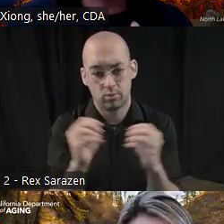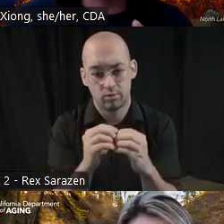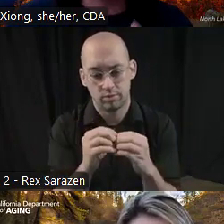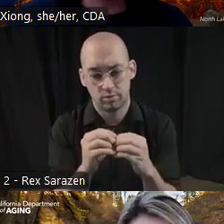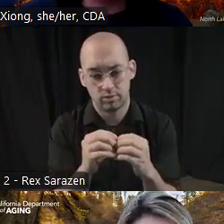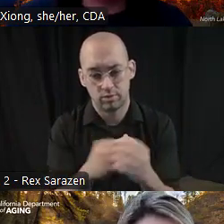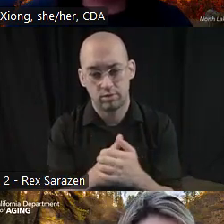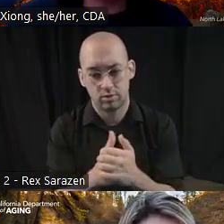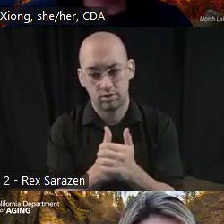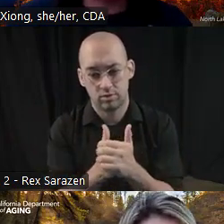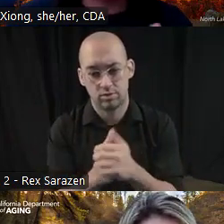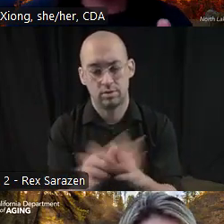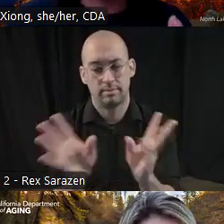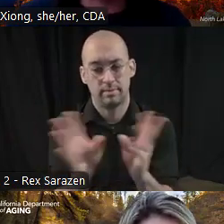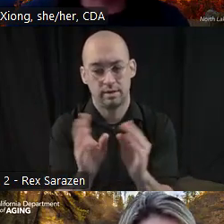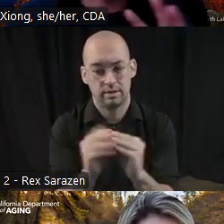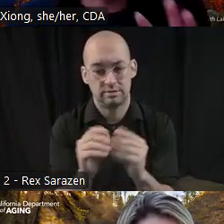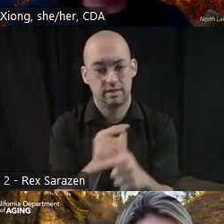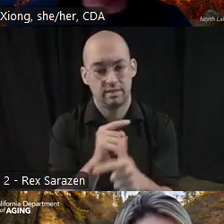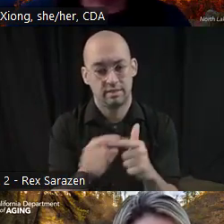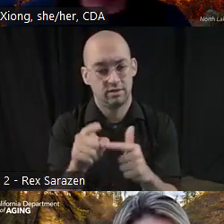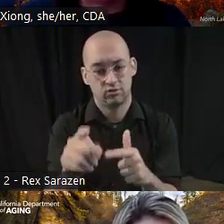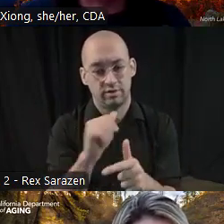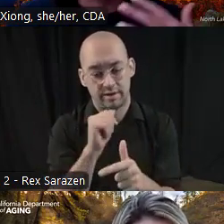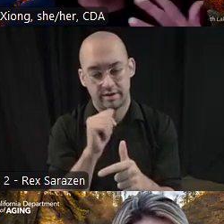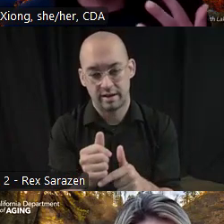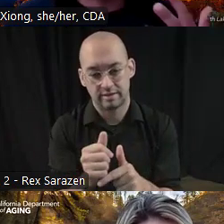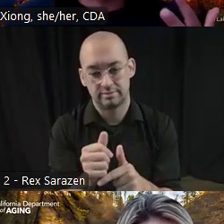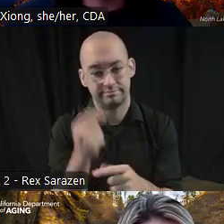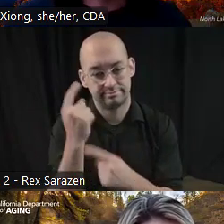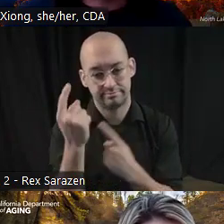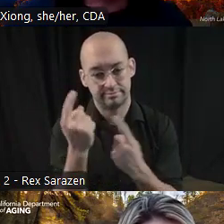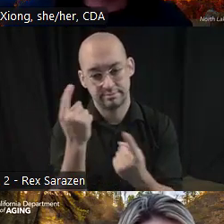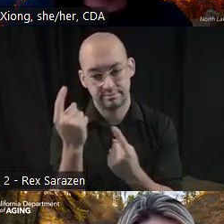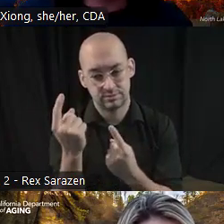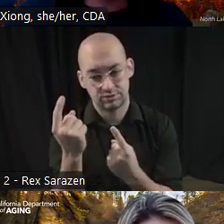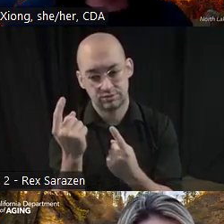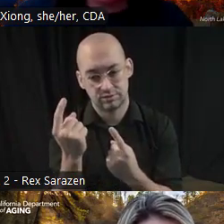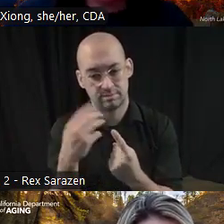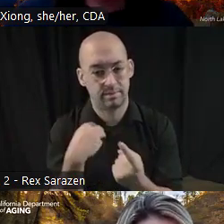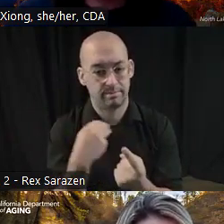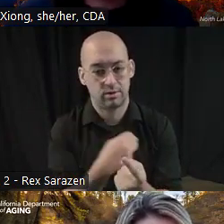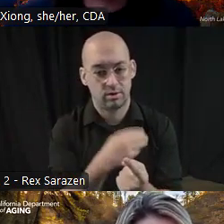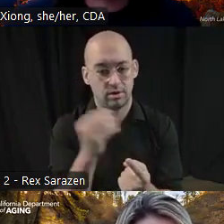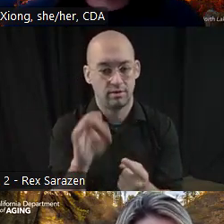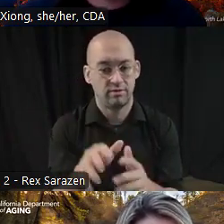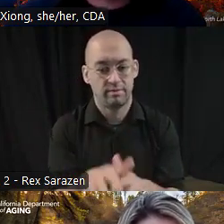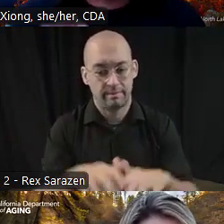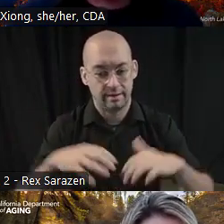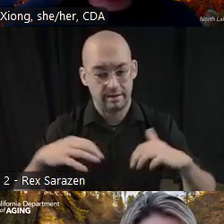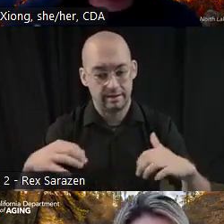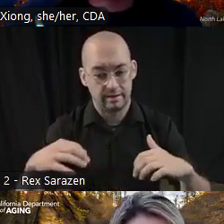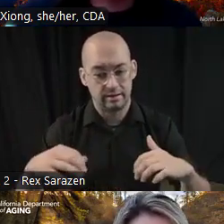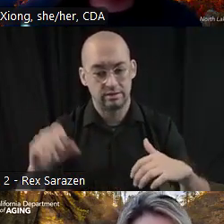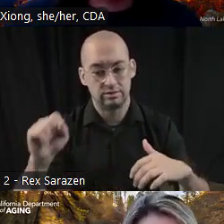uh, meetings, then you're no longer considered a member of the committee. So